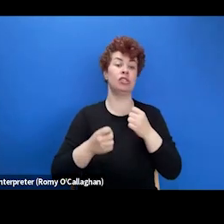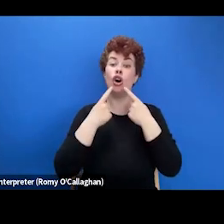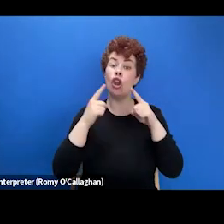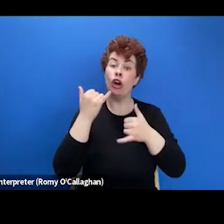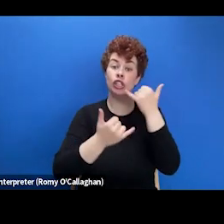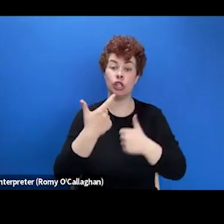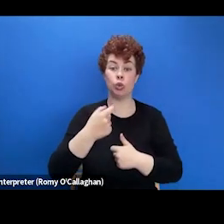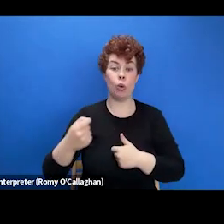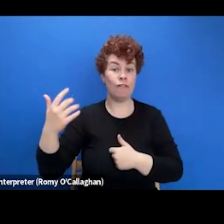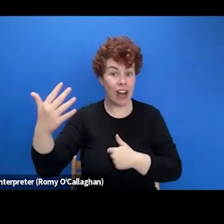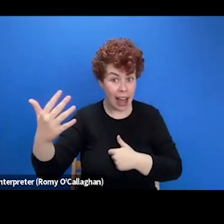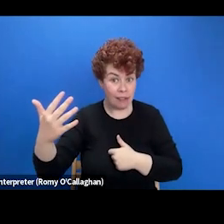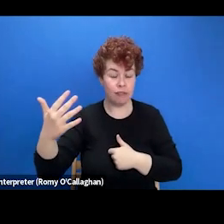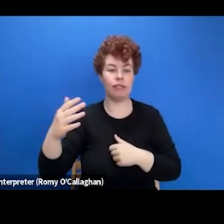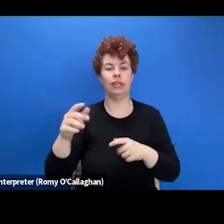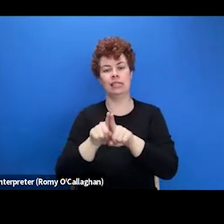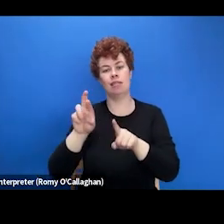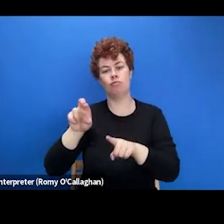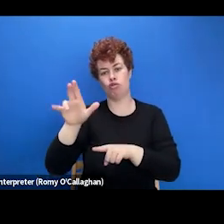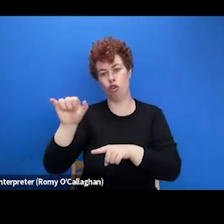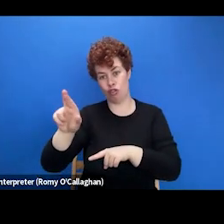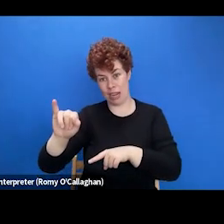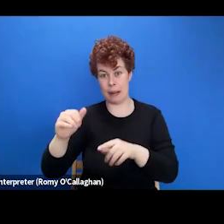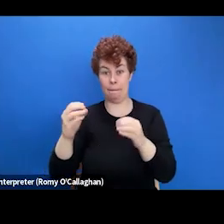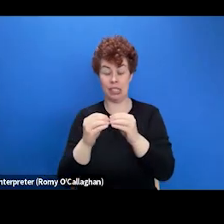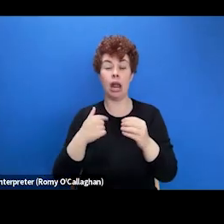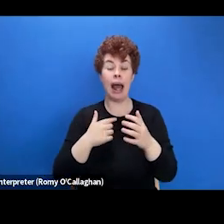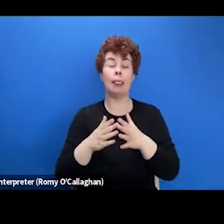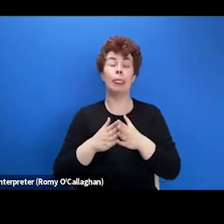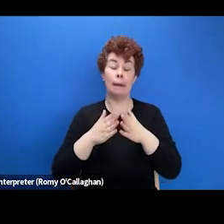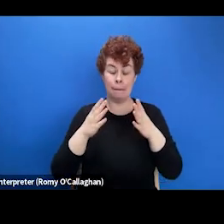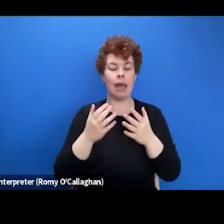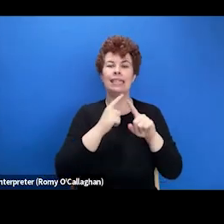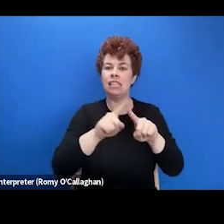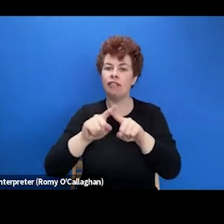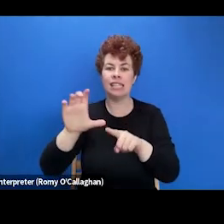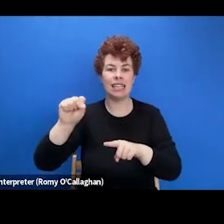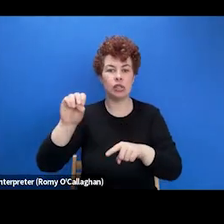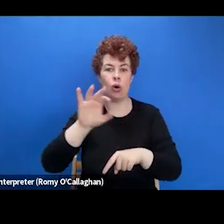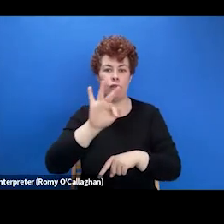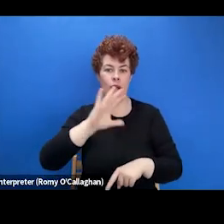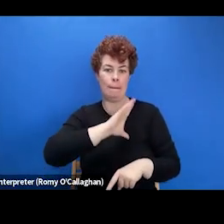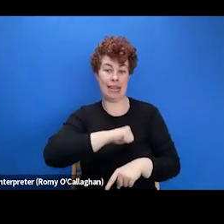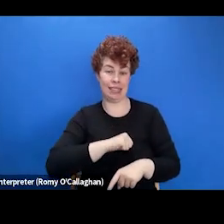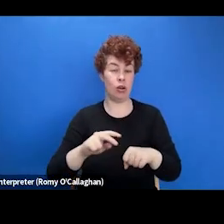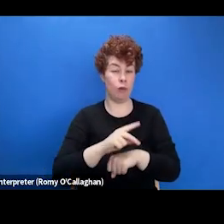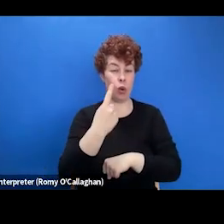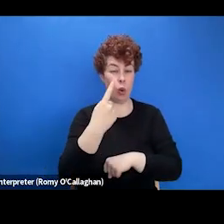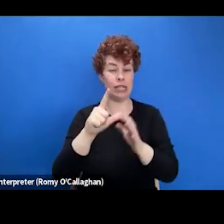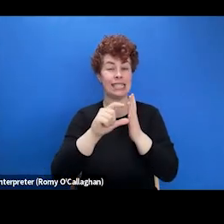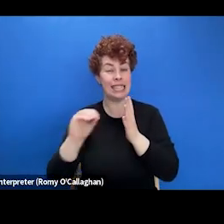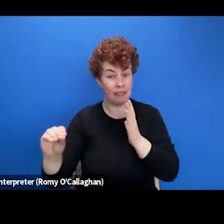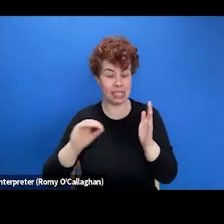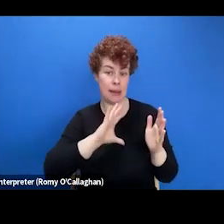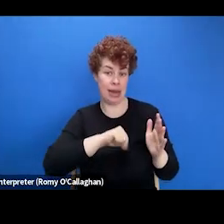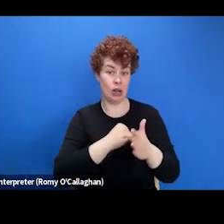2005 as what Rory mentioned, by the largest coalition of Palestinian society. Over 170 Palestinian